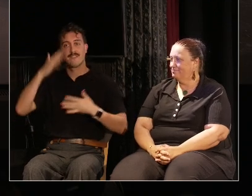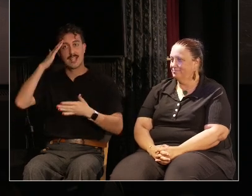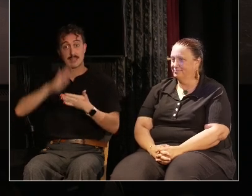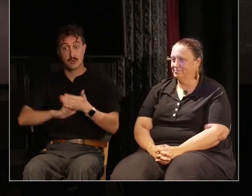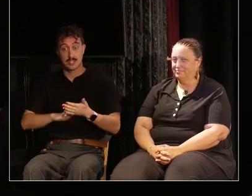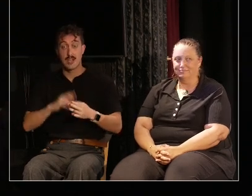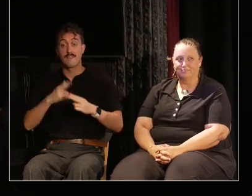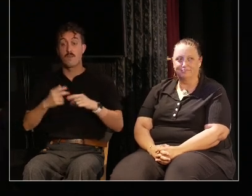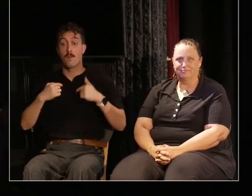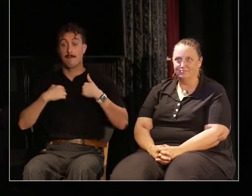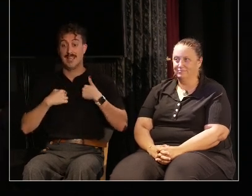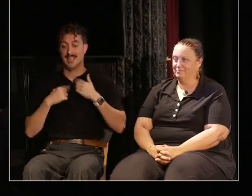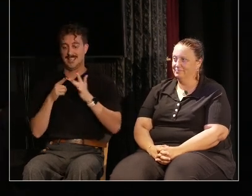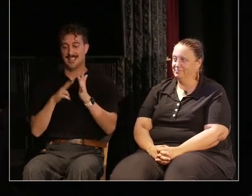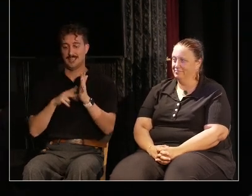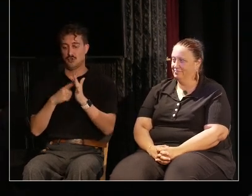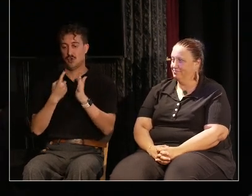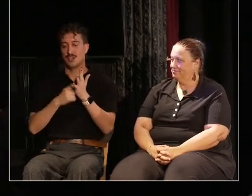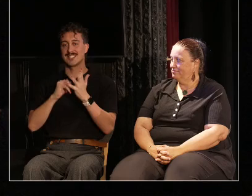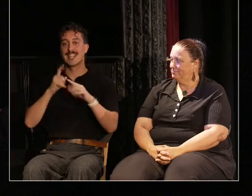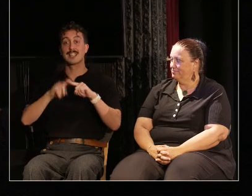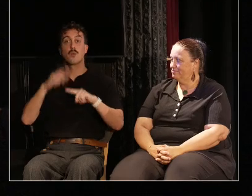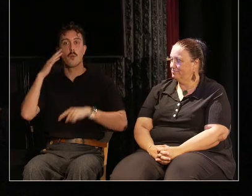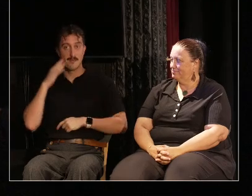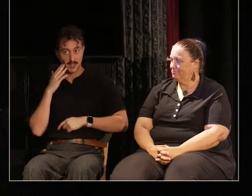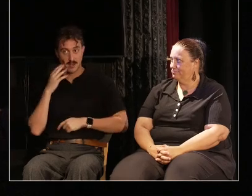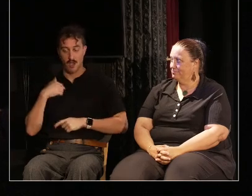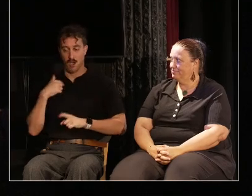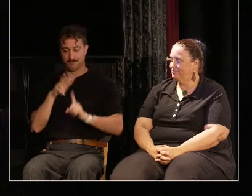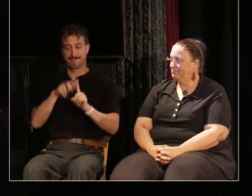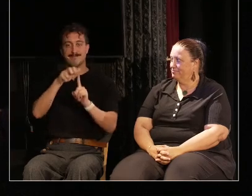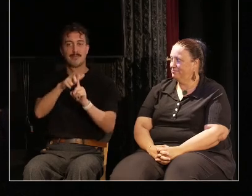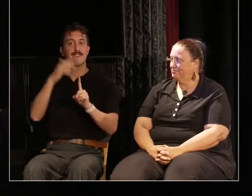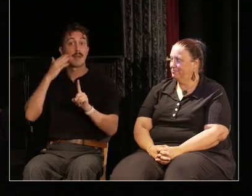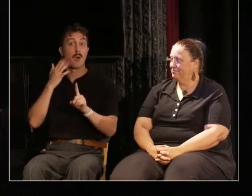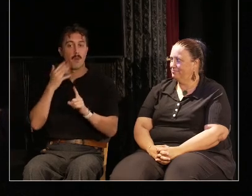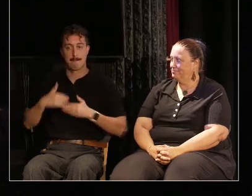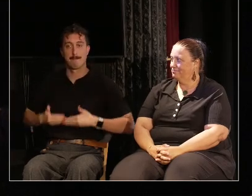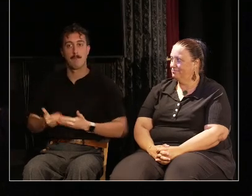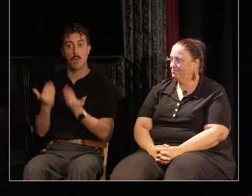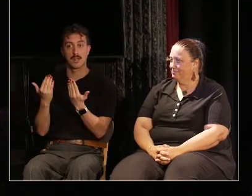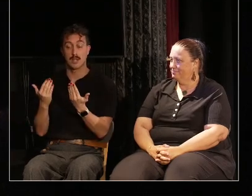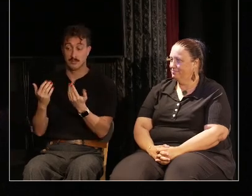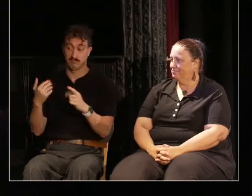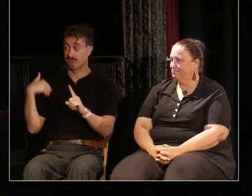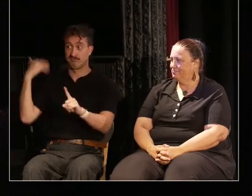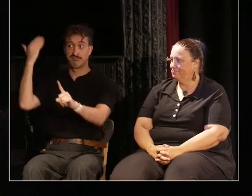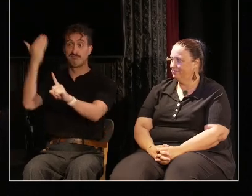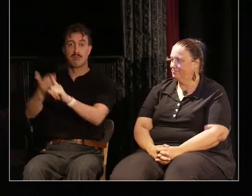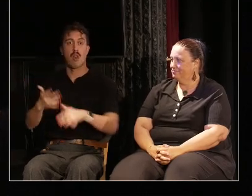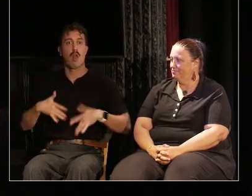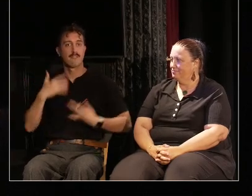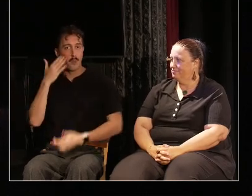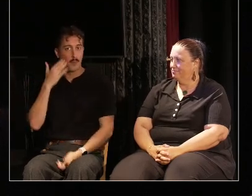am an intersex woman. I was assigned female at birth and have always lived my life as a female,